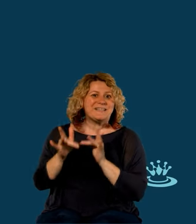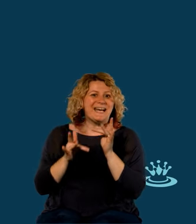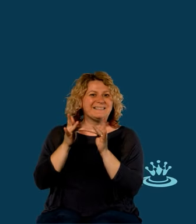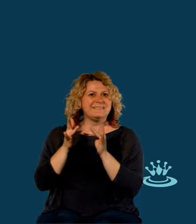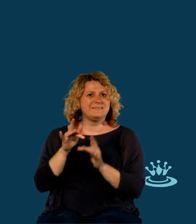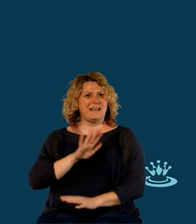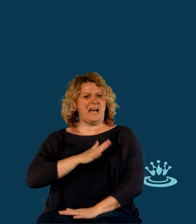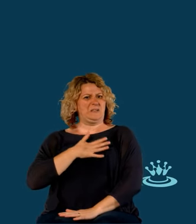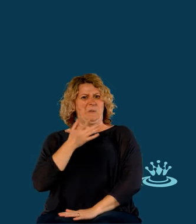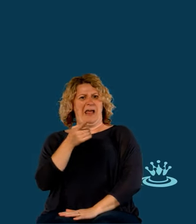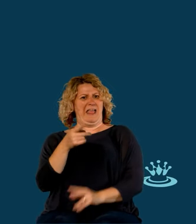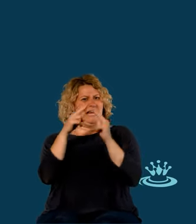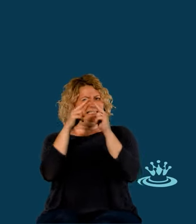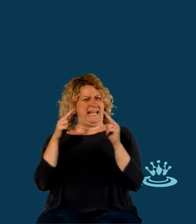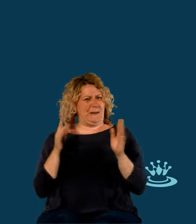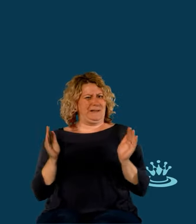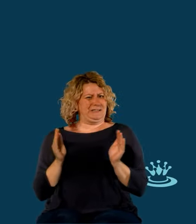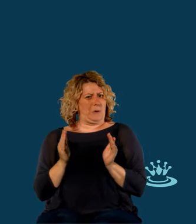camping in that, Kaz.